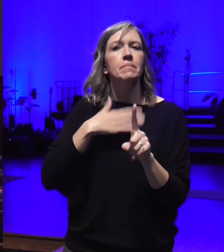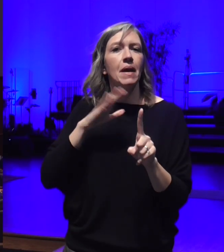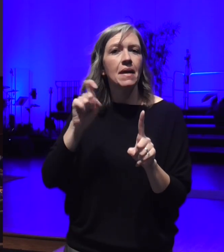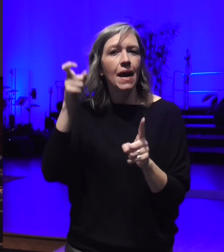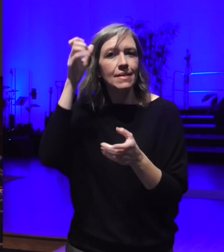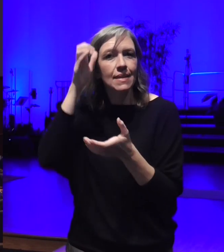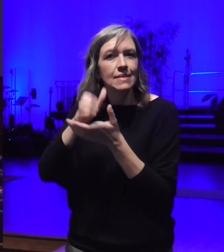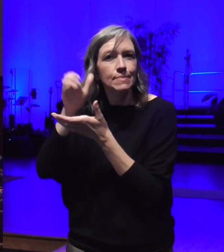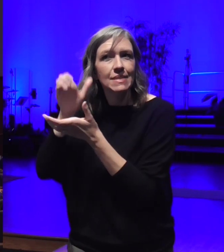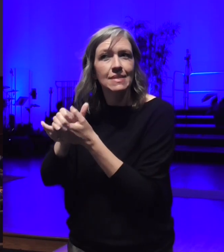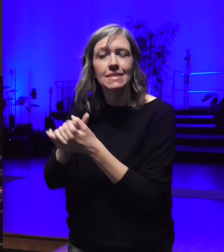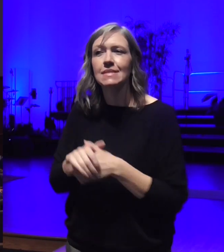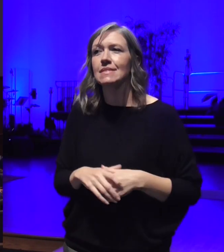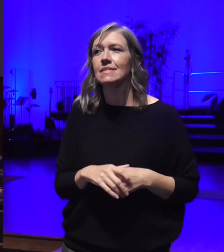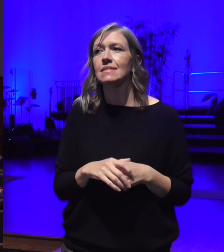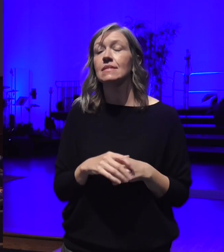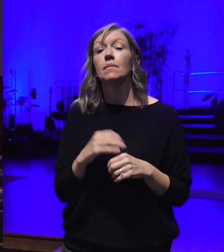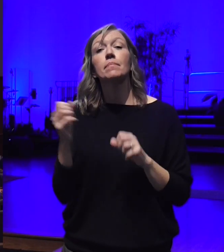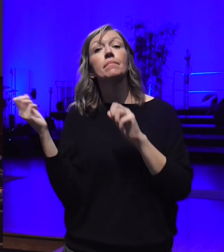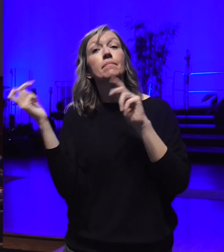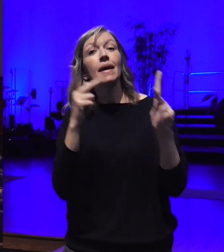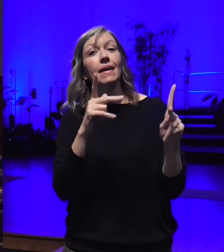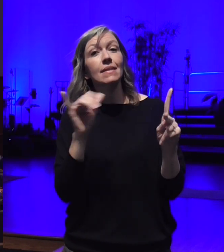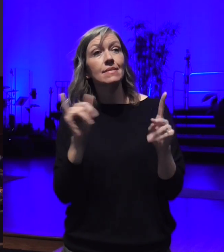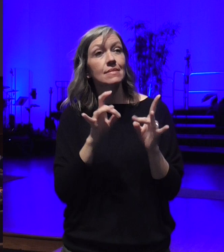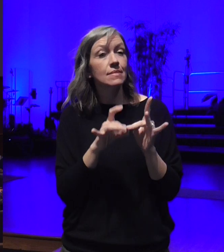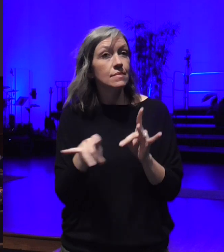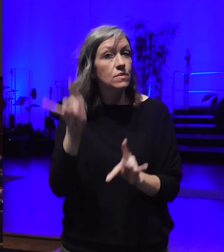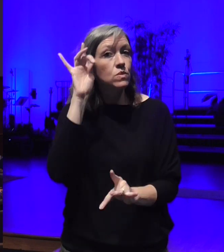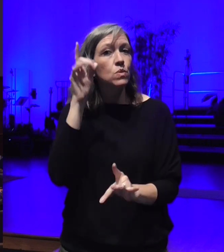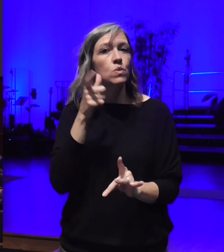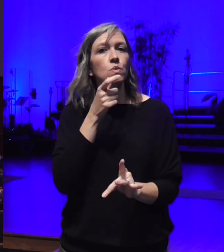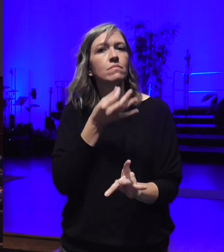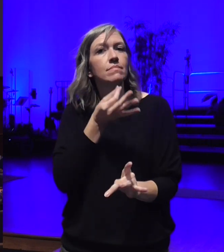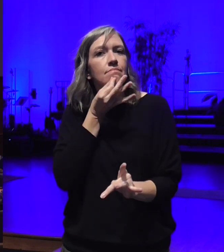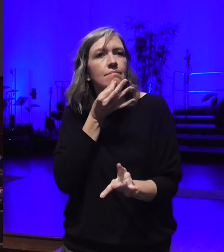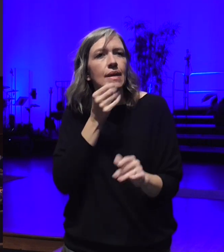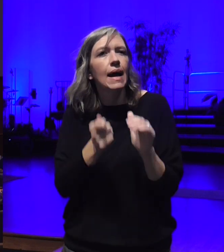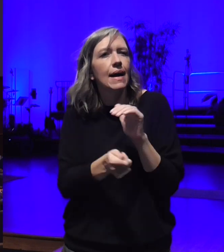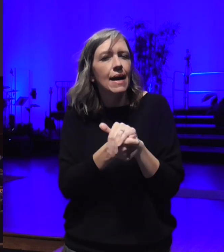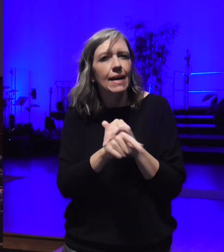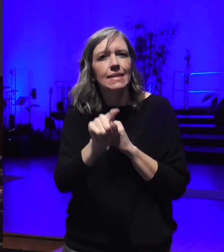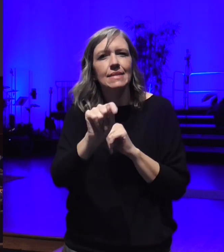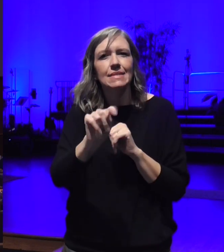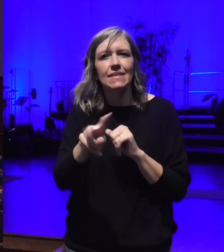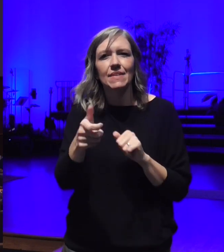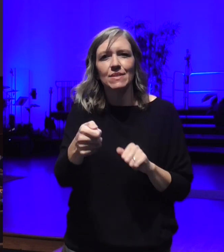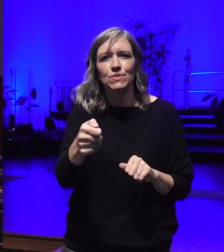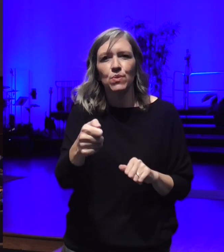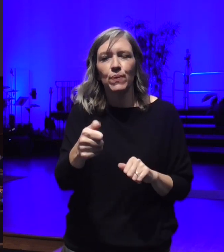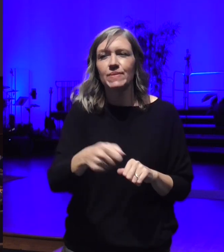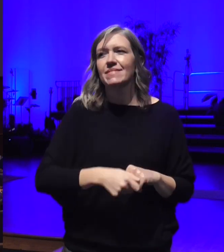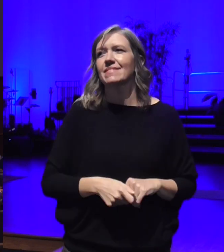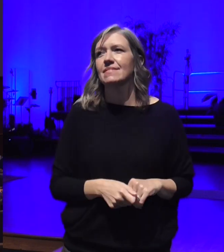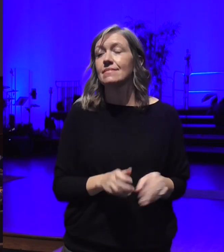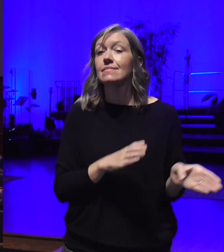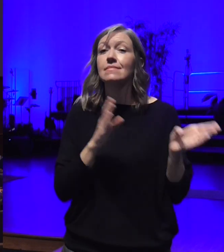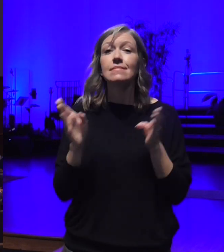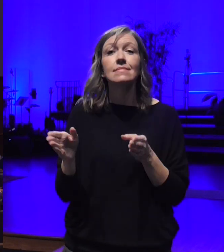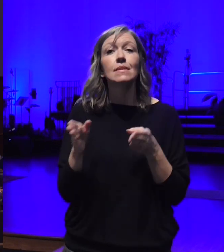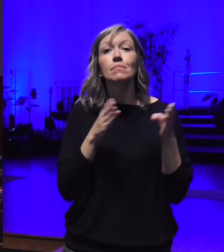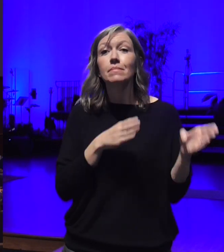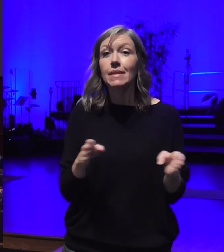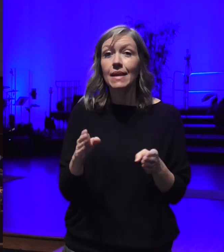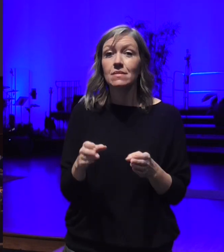Intend to return as a poltergeist who specializes in hiding TV remote controls. Plan to go on a strict